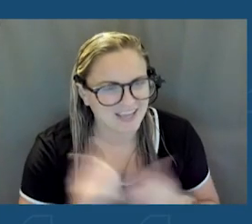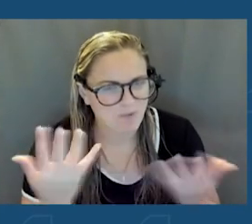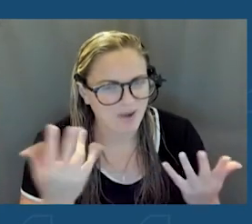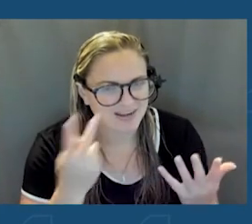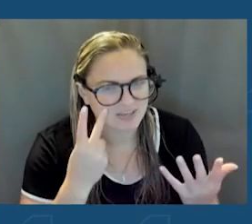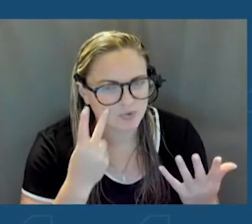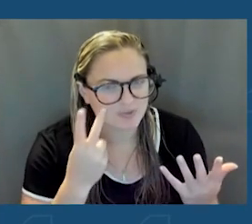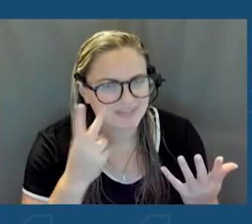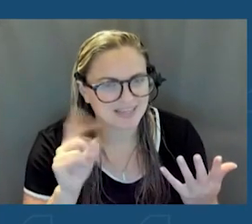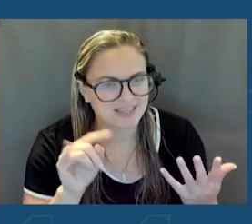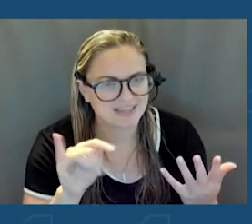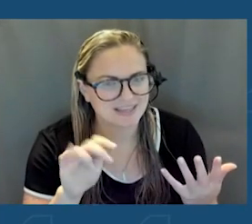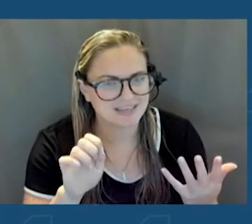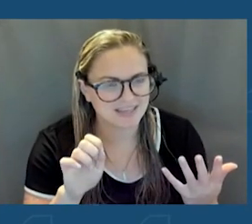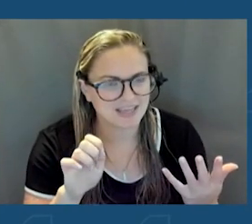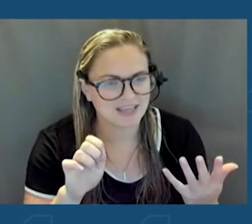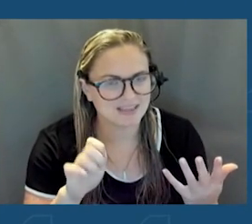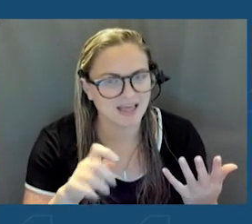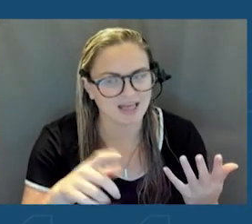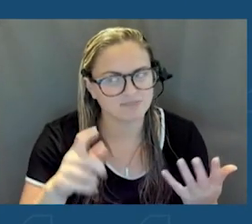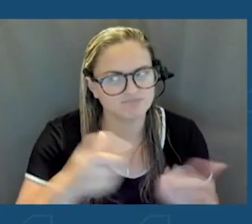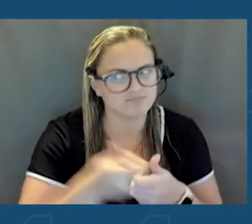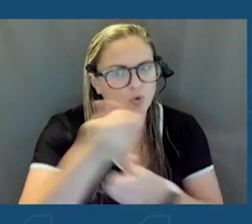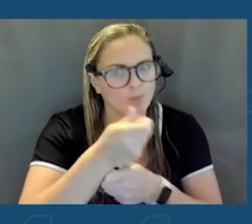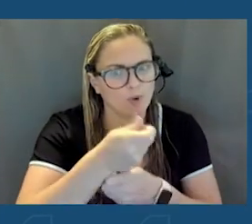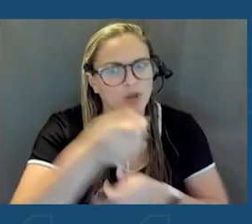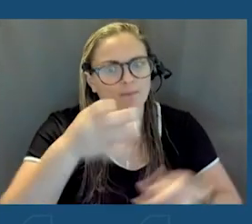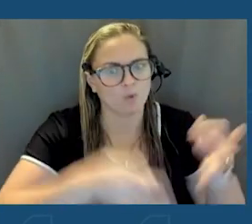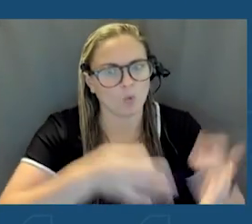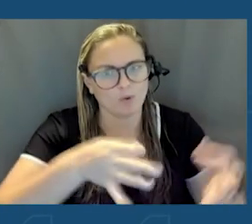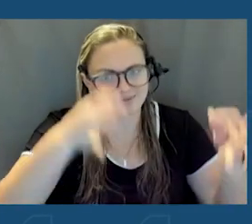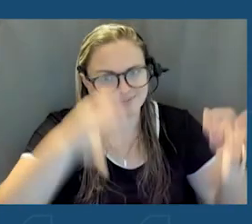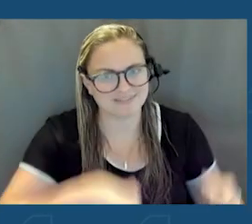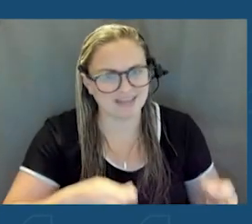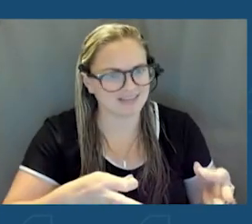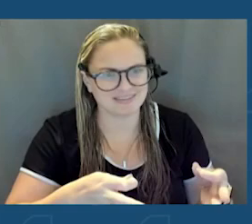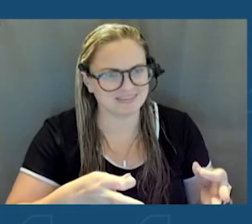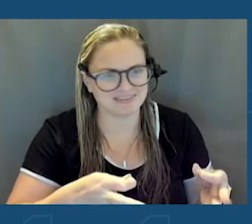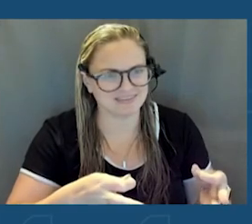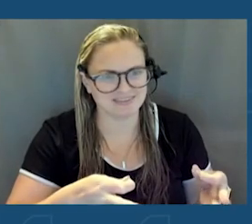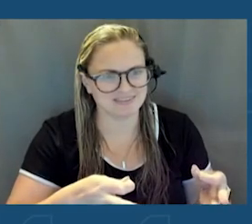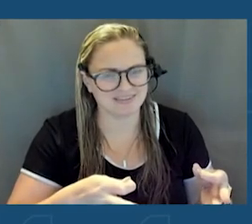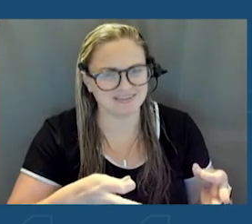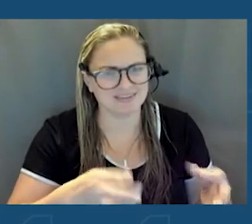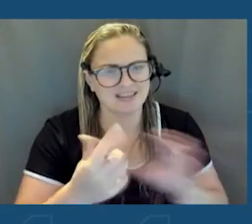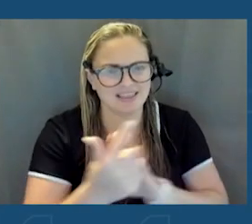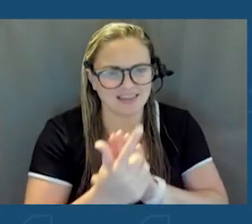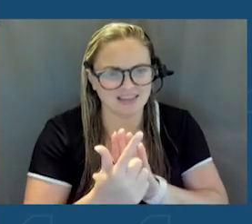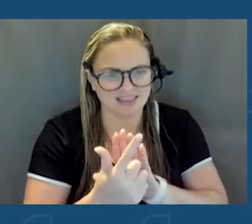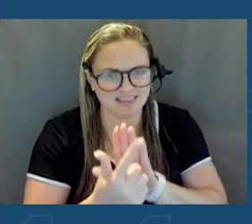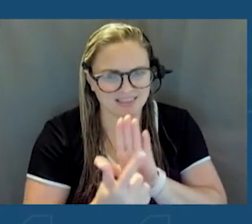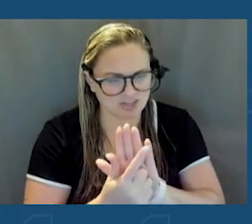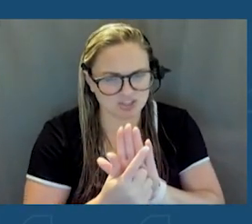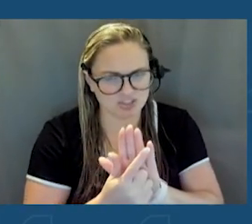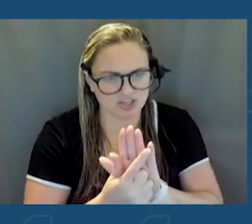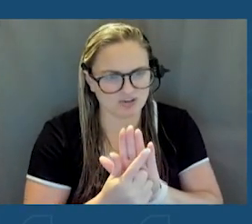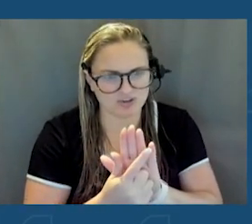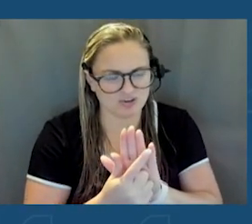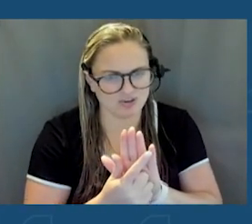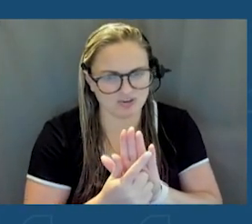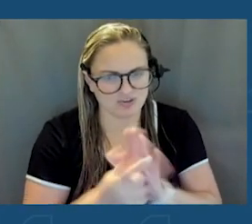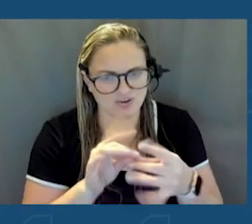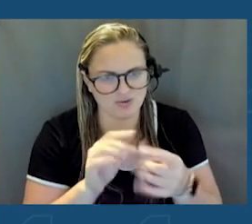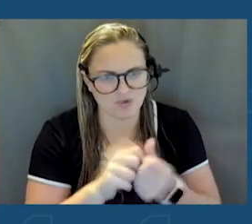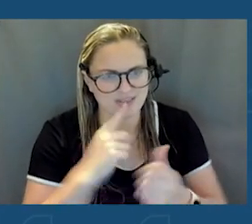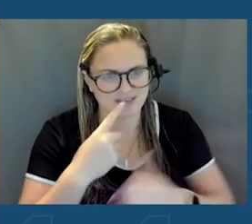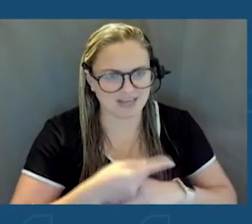Supreme Court comes out with. Then there is I didn't say that the legislature will be back the next couple days. I said that's when we work